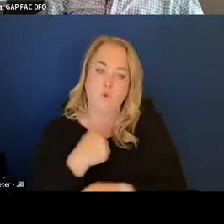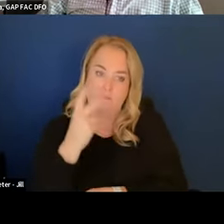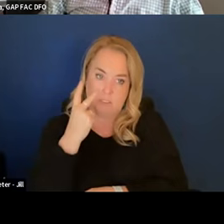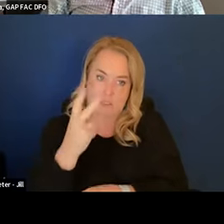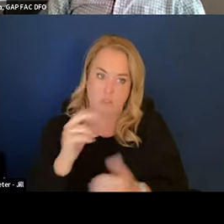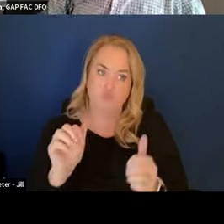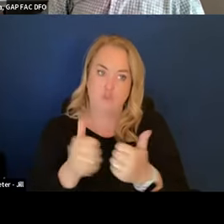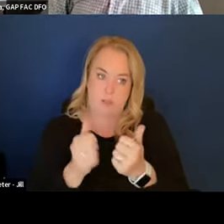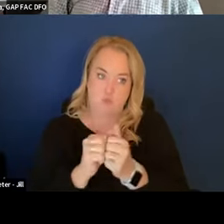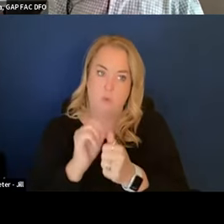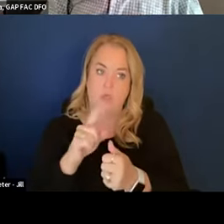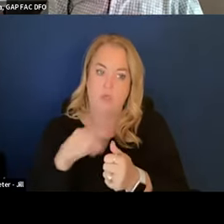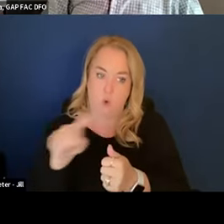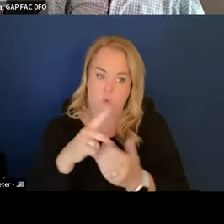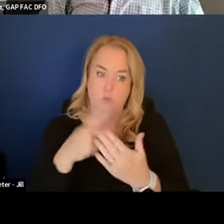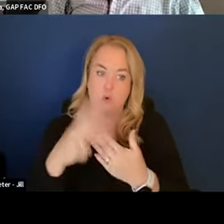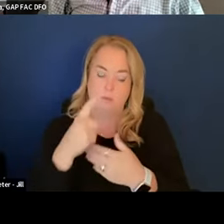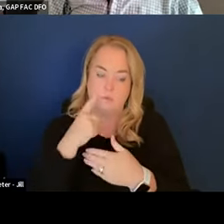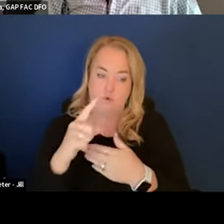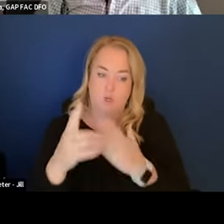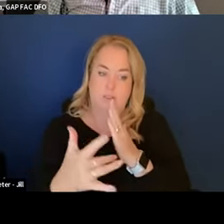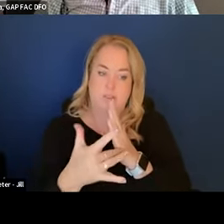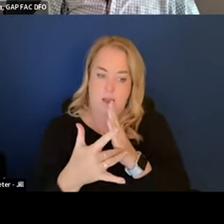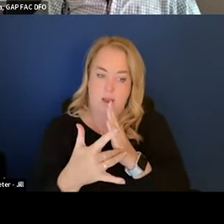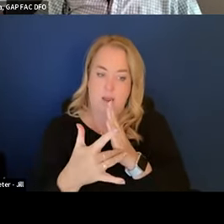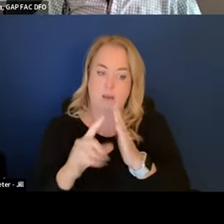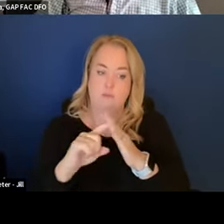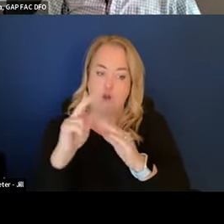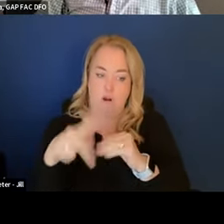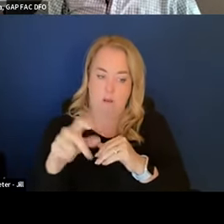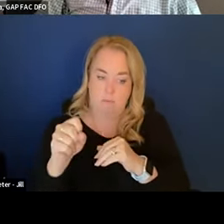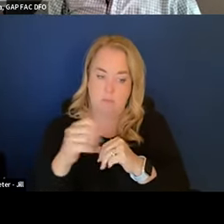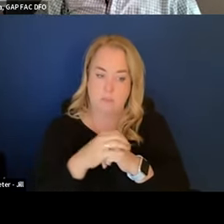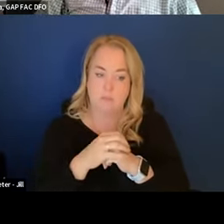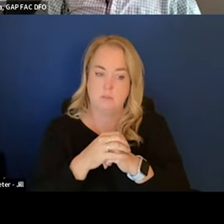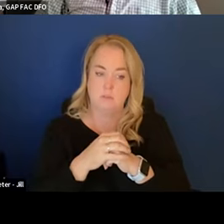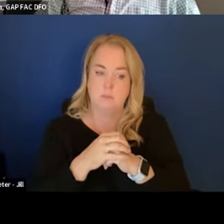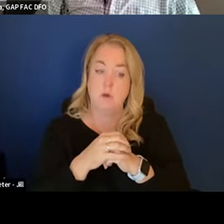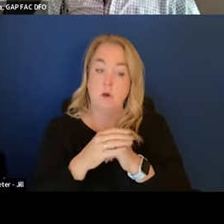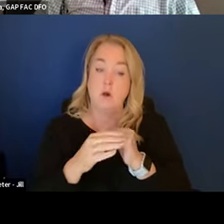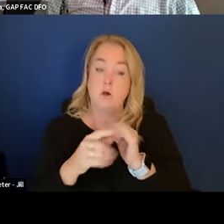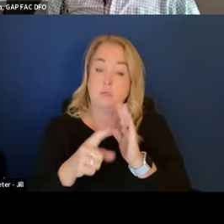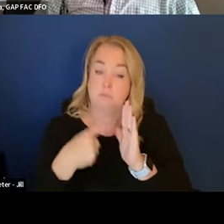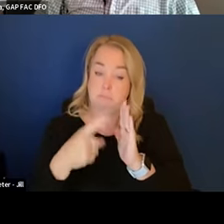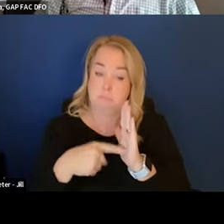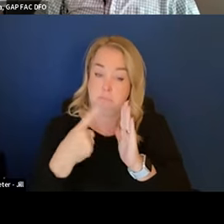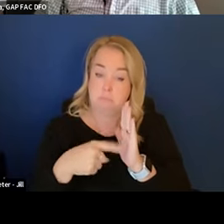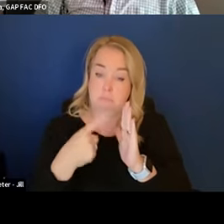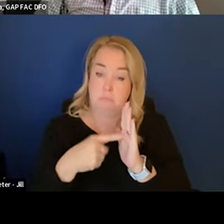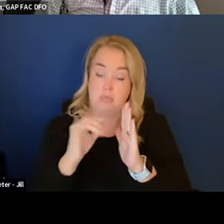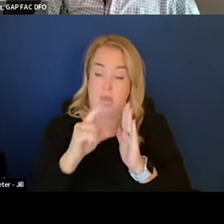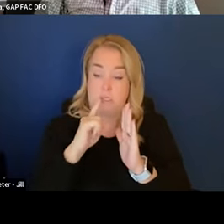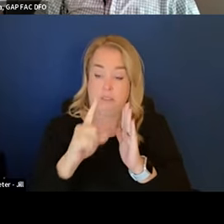we've seen with those programs for tech startups, is that quite often those initiatives are launched